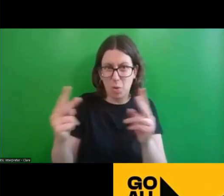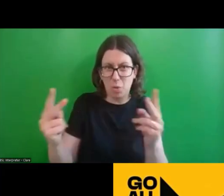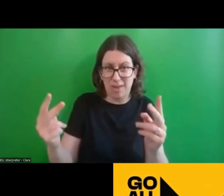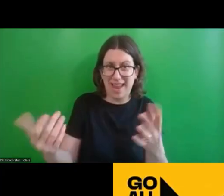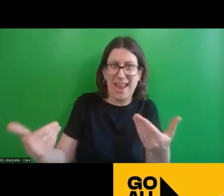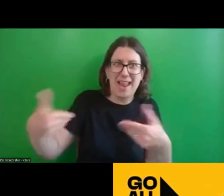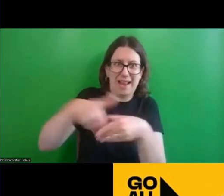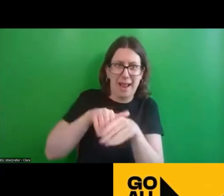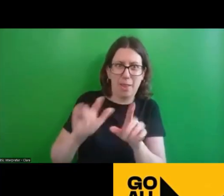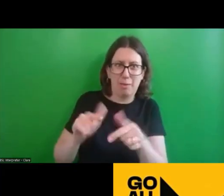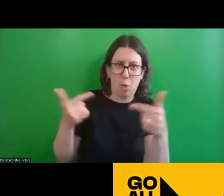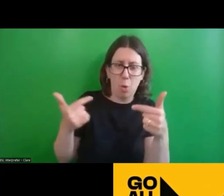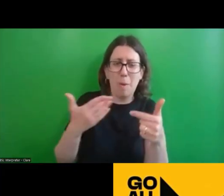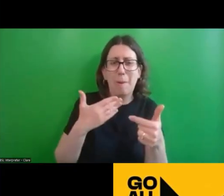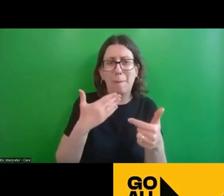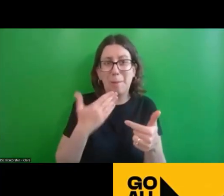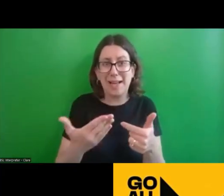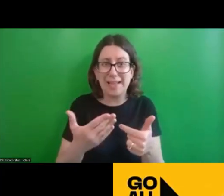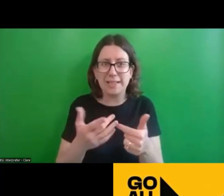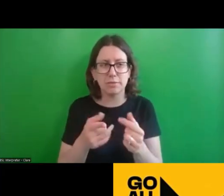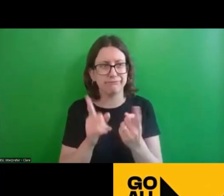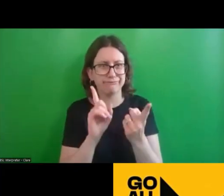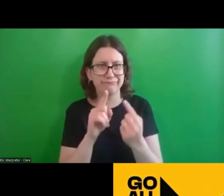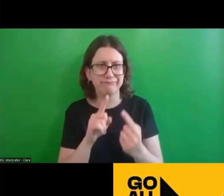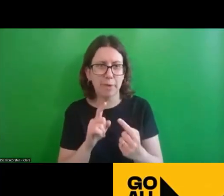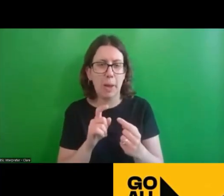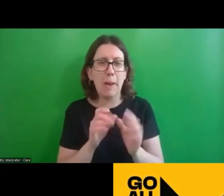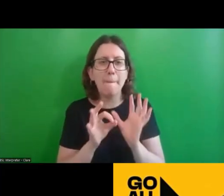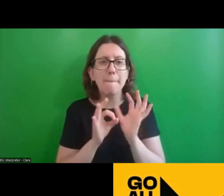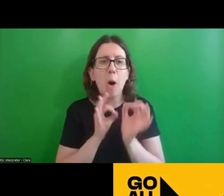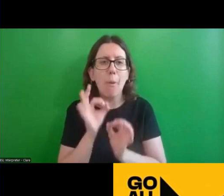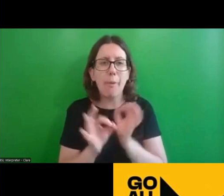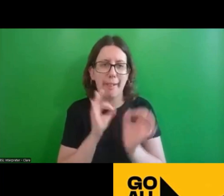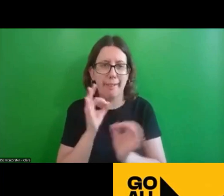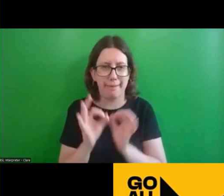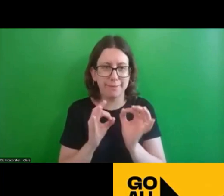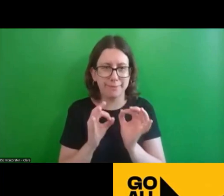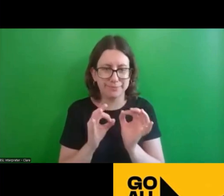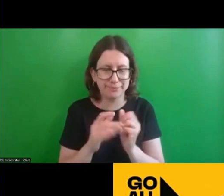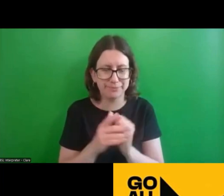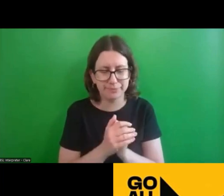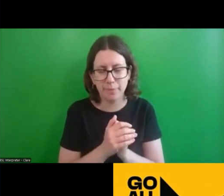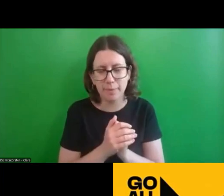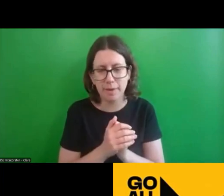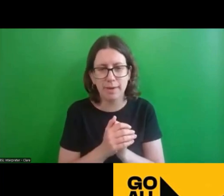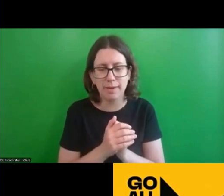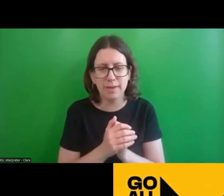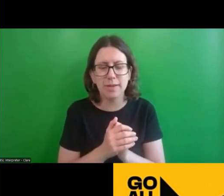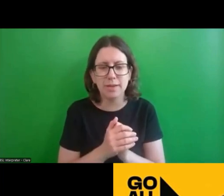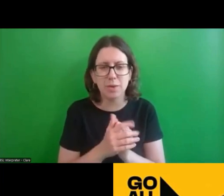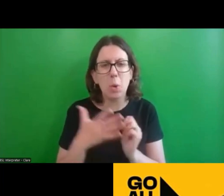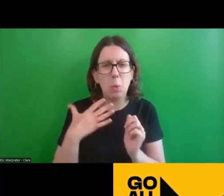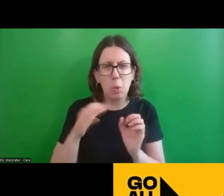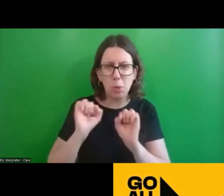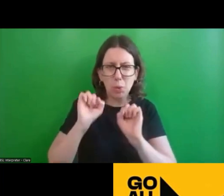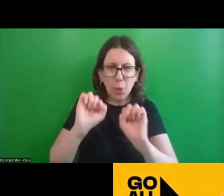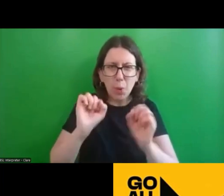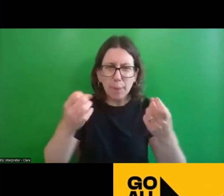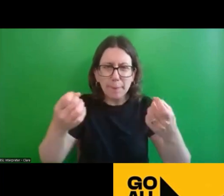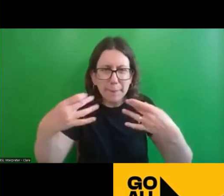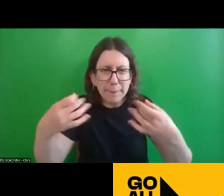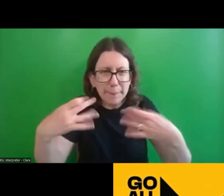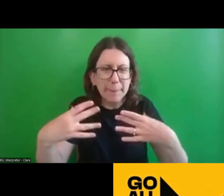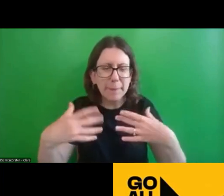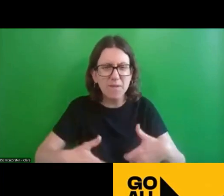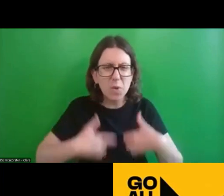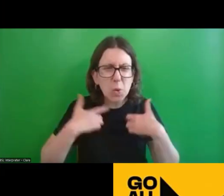poll. I'm going to just open it up now. This just gives us a view about, the session today, but also what you'd